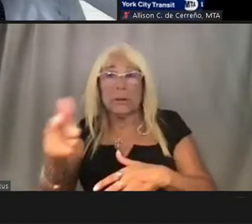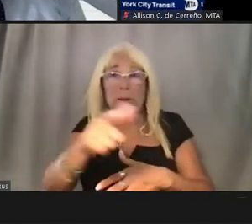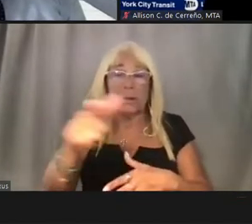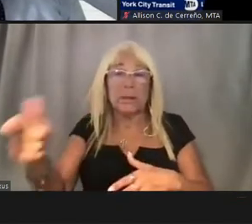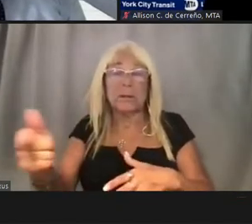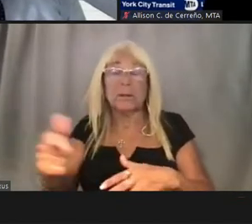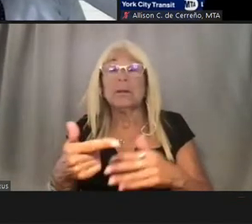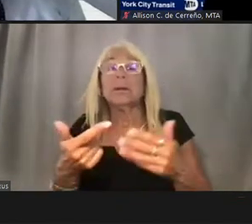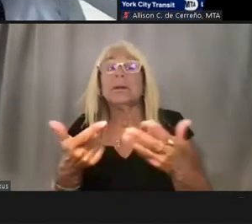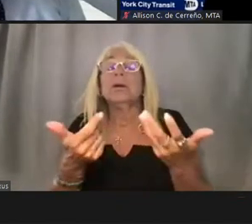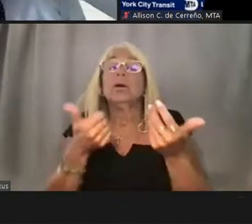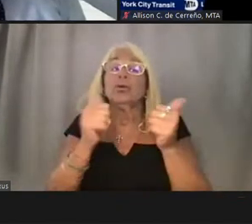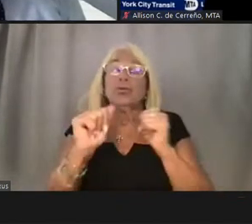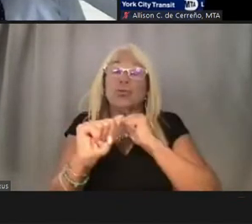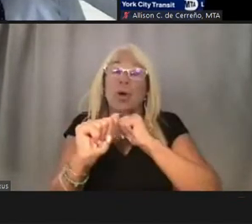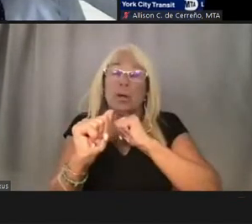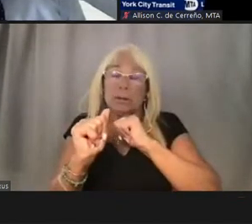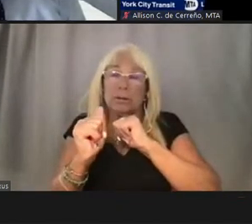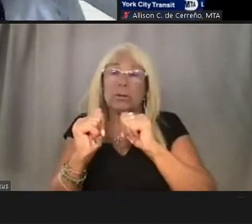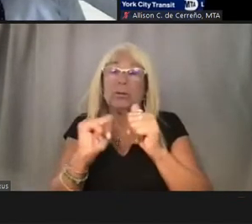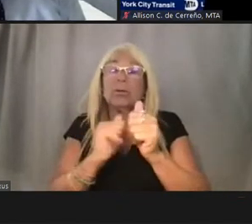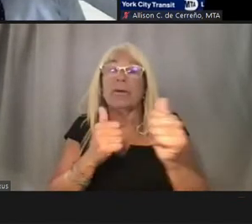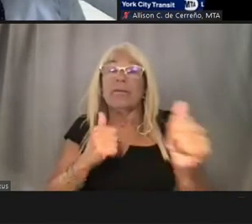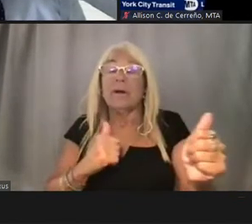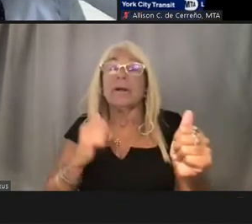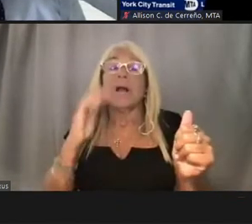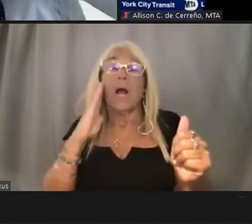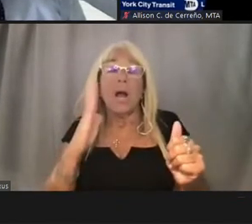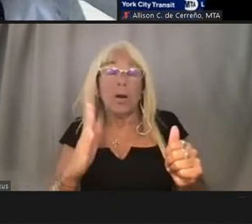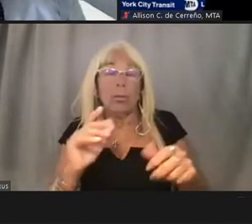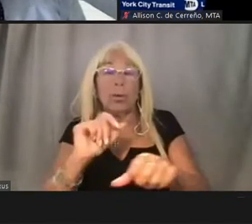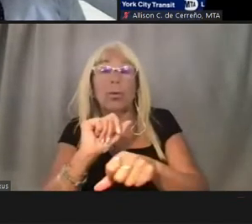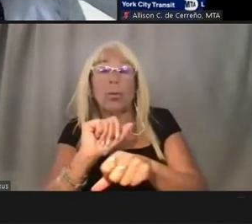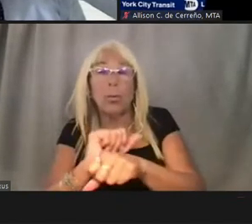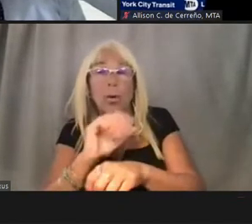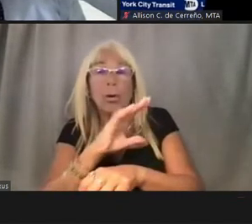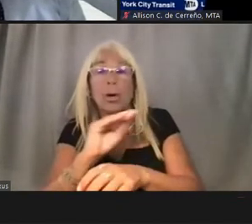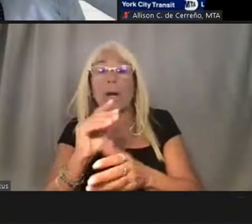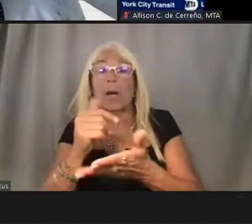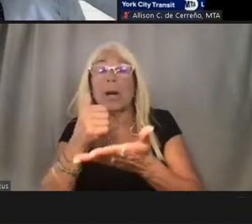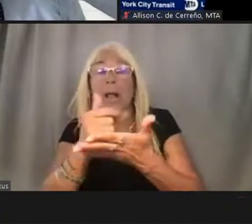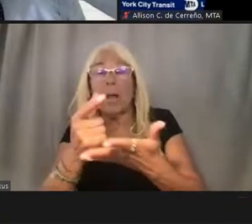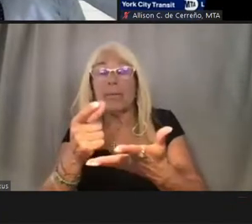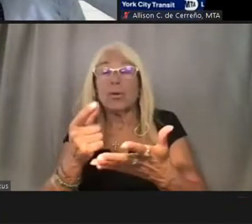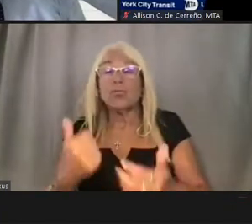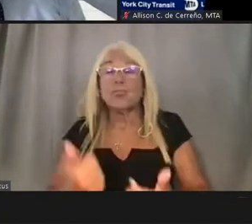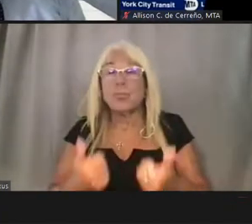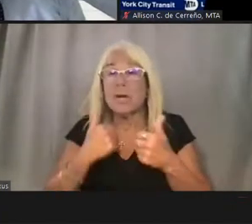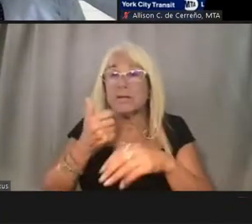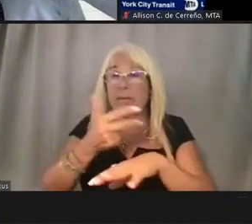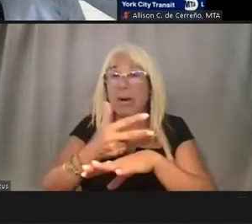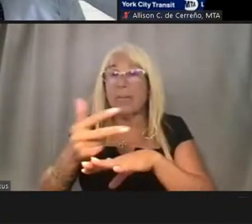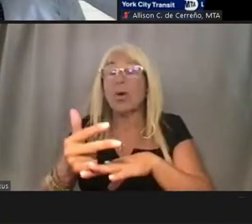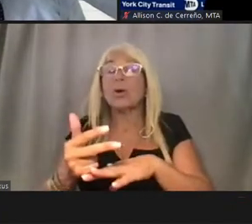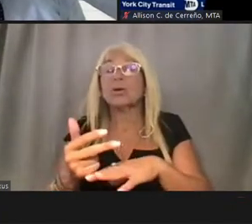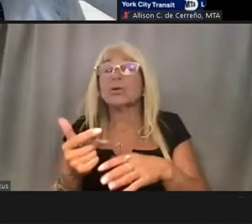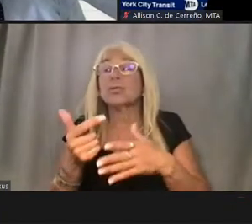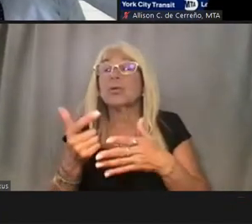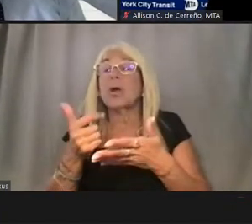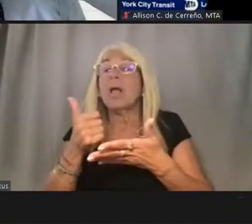I I I will work on and encourage you to look at uh residential parking as a tool to combat that